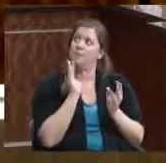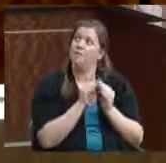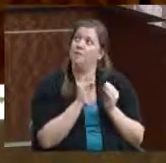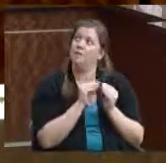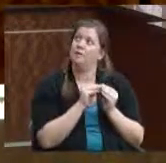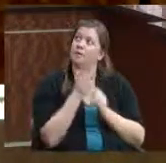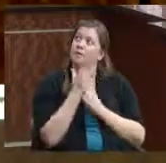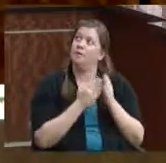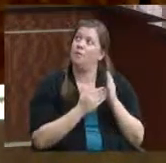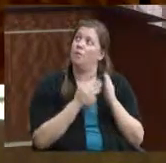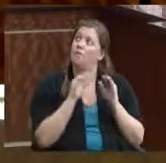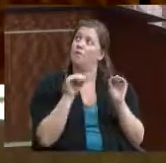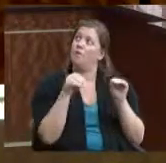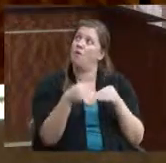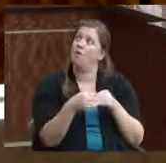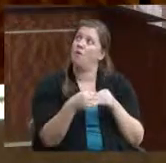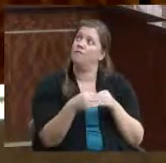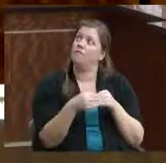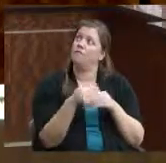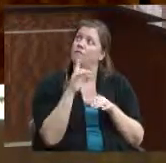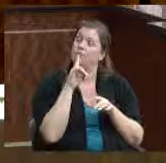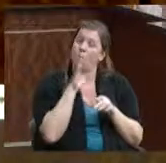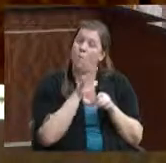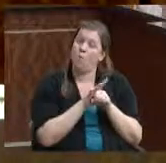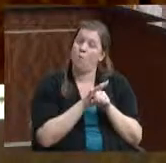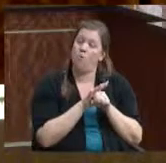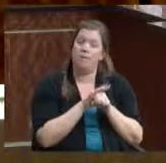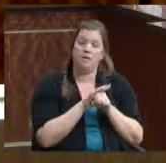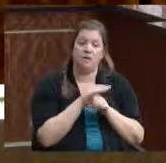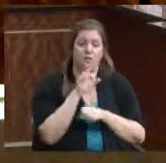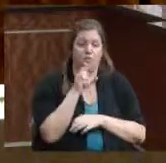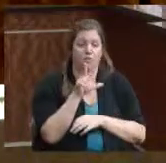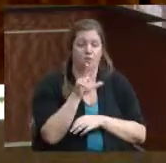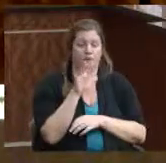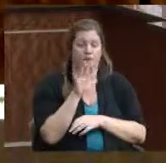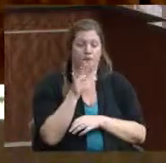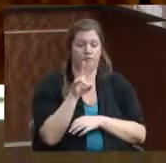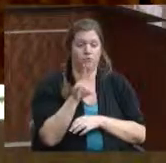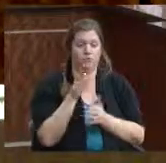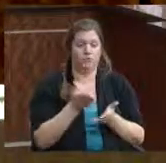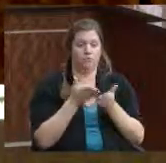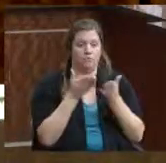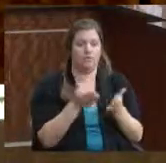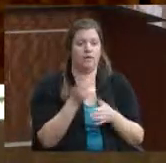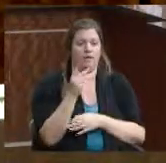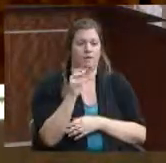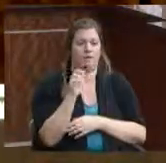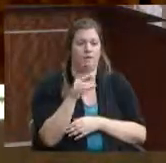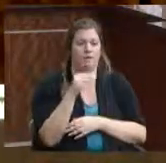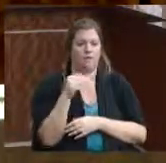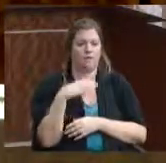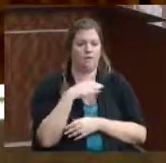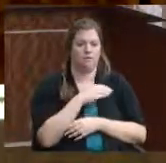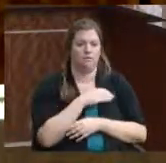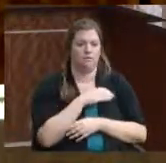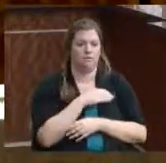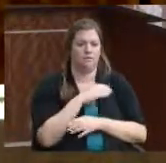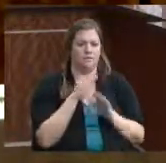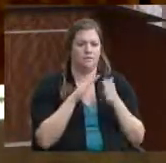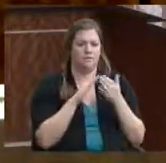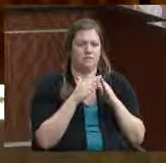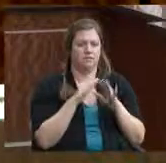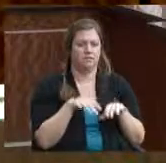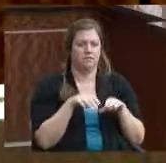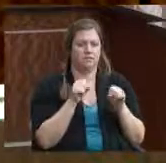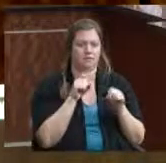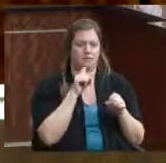Oath of Office, and Section 352, Oath of Office, to provide that the mayor and city council take the